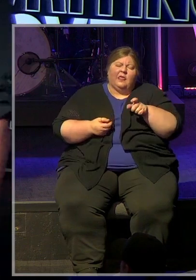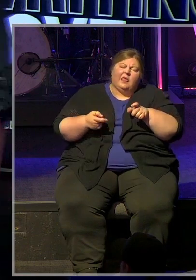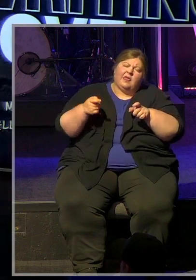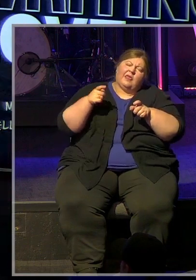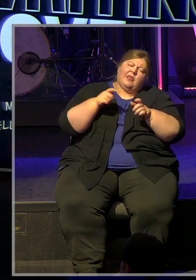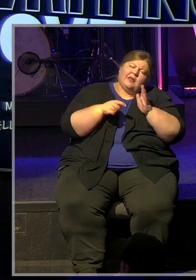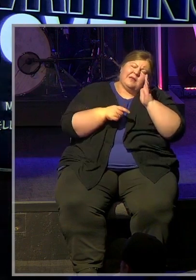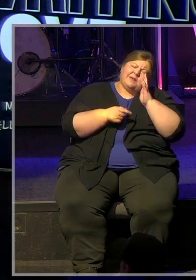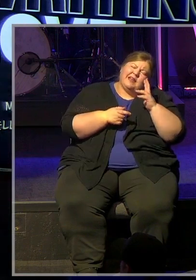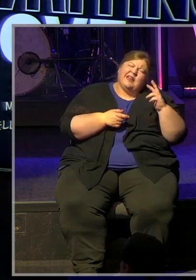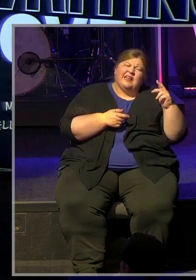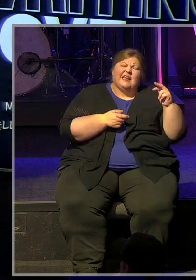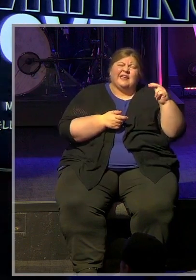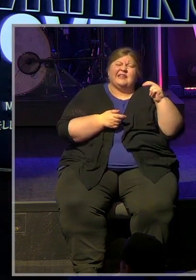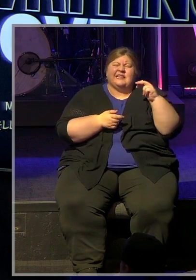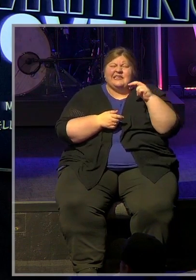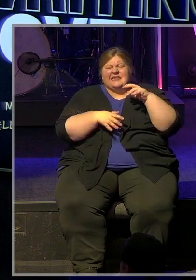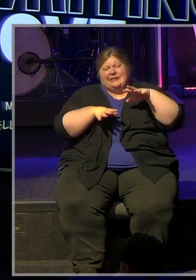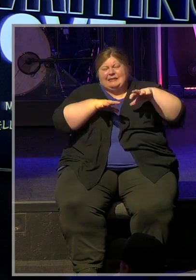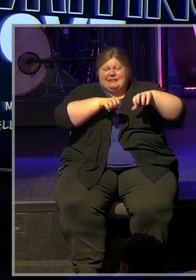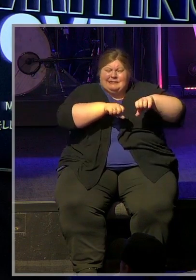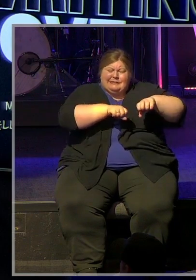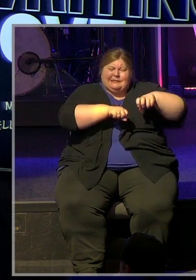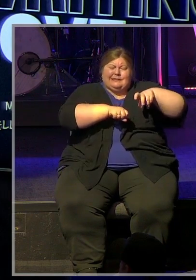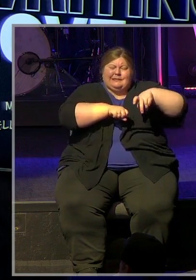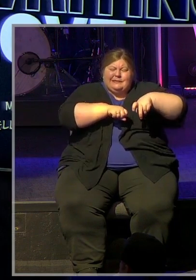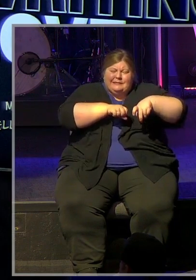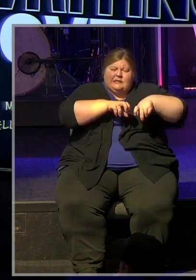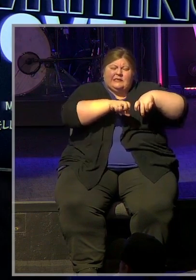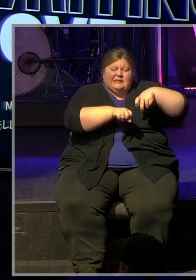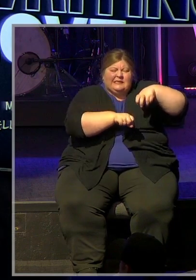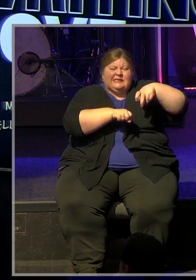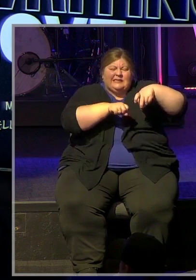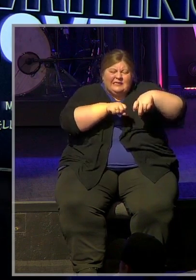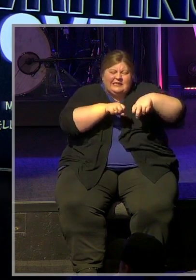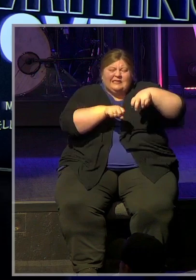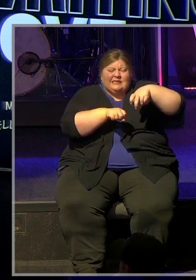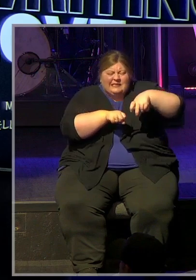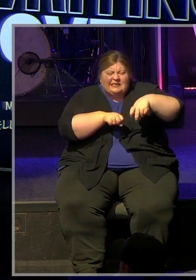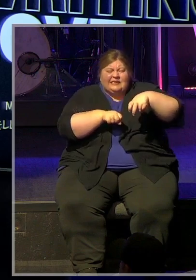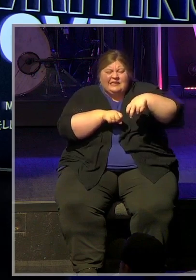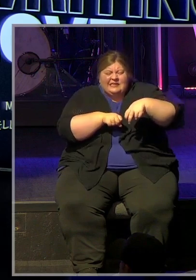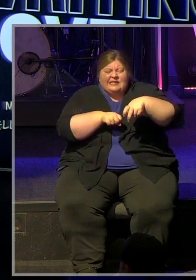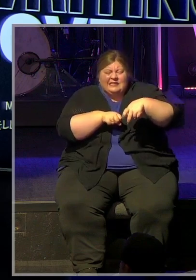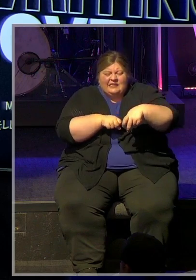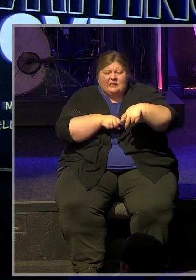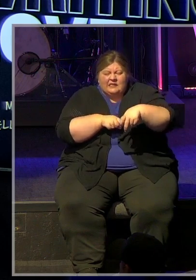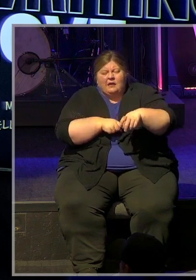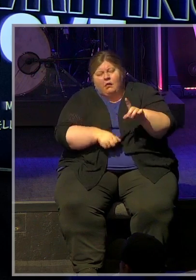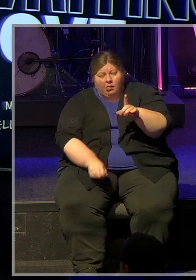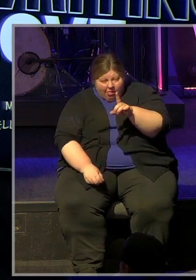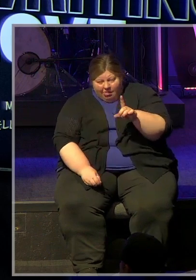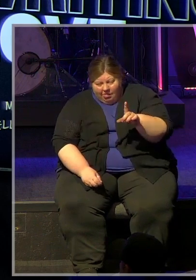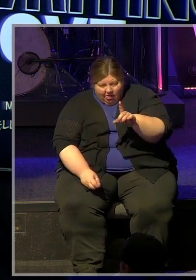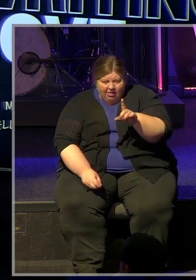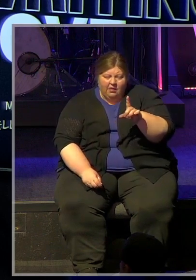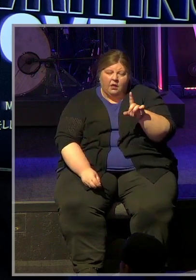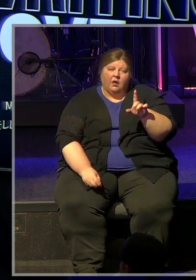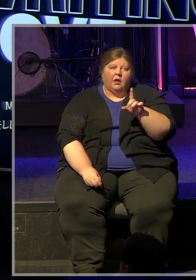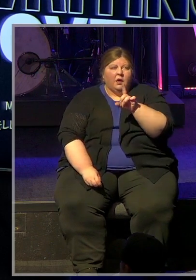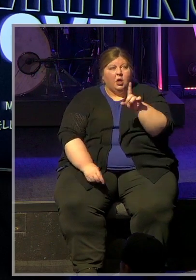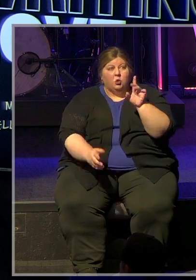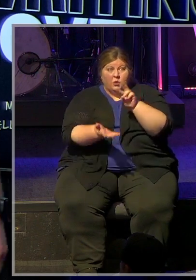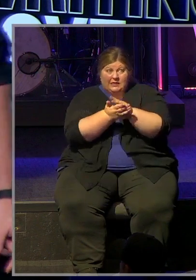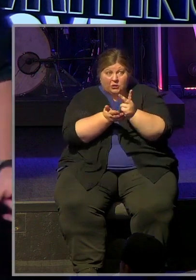bed. He moves to the stairwell. He's clutching and gripping and holding tightly to the railing. He gets to the bottom. He stumbles, but he's making his way